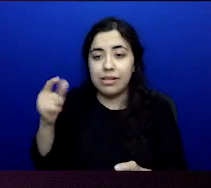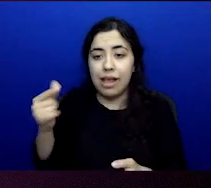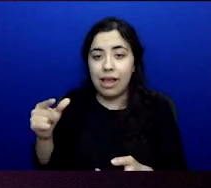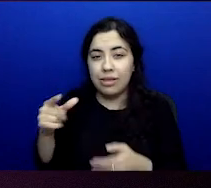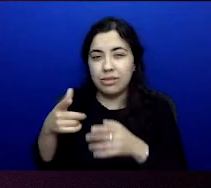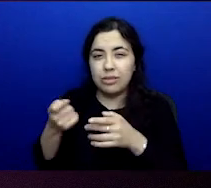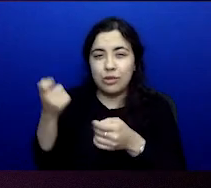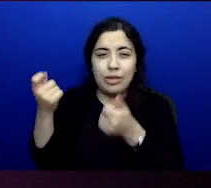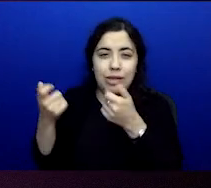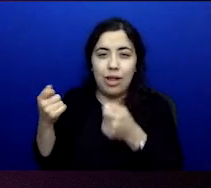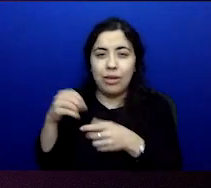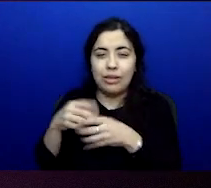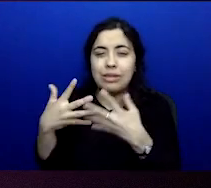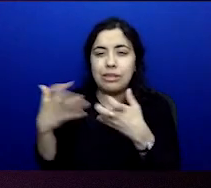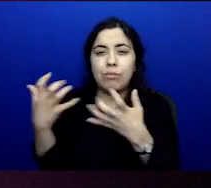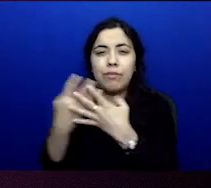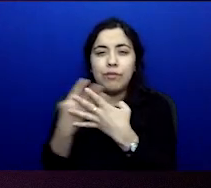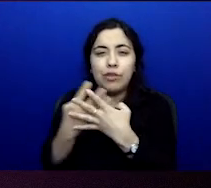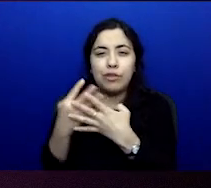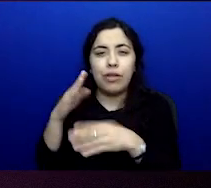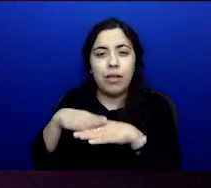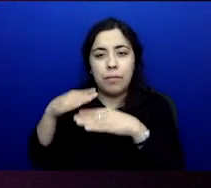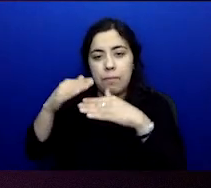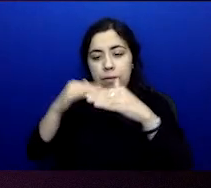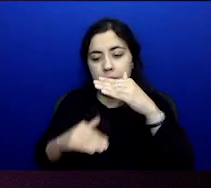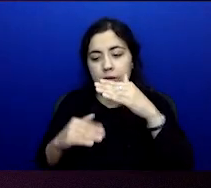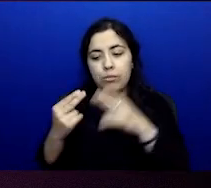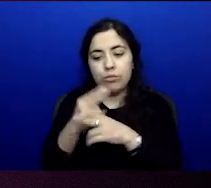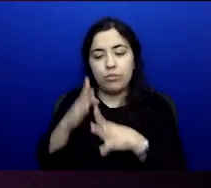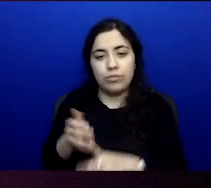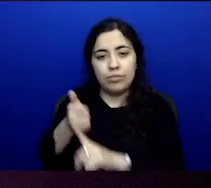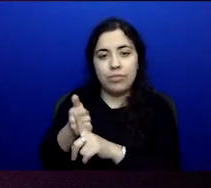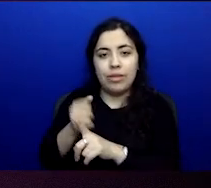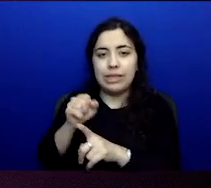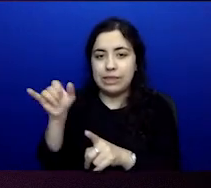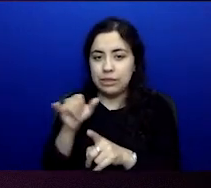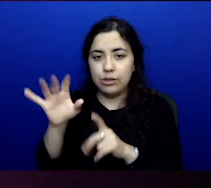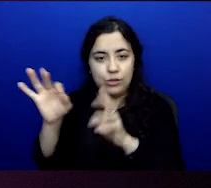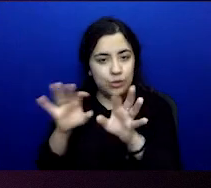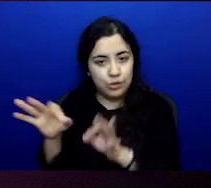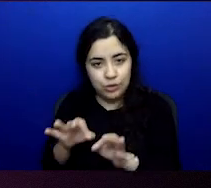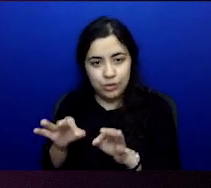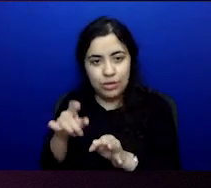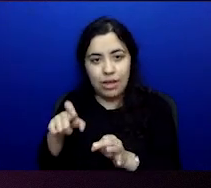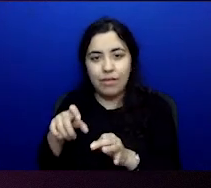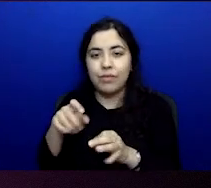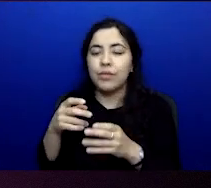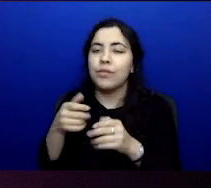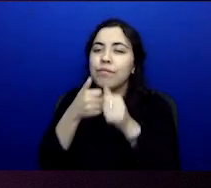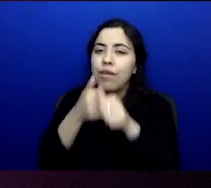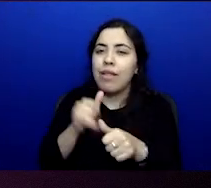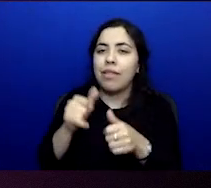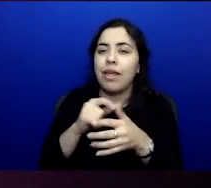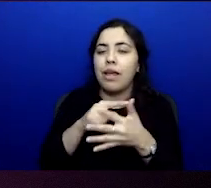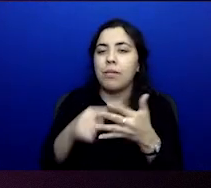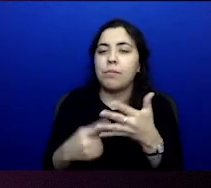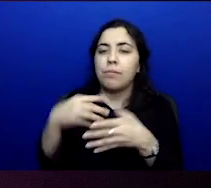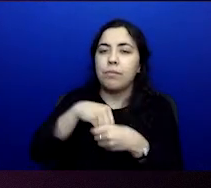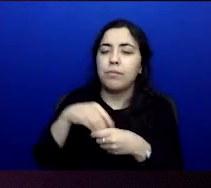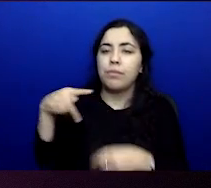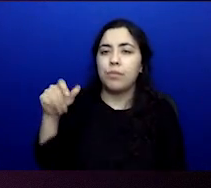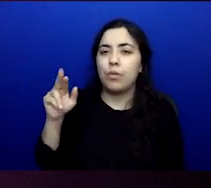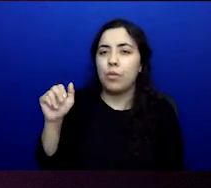in a separate filter panel on the bottom, and the user can still choose to filter out by nodes, datasets, and parameters. And the user can